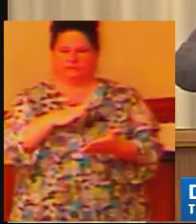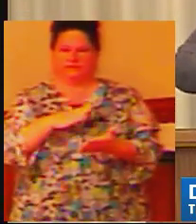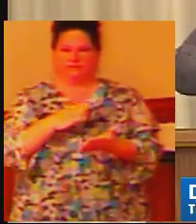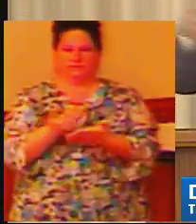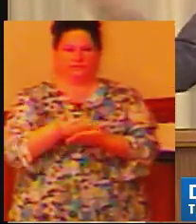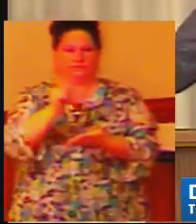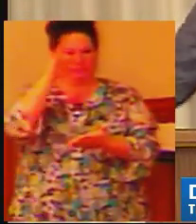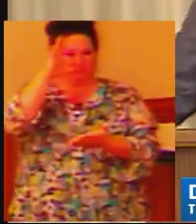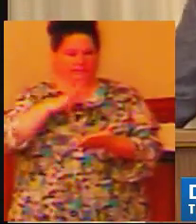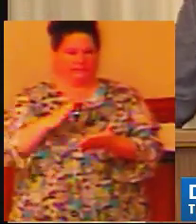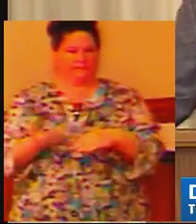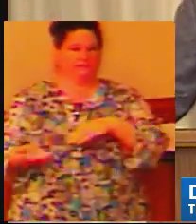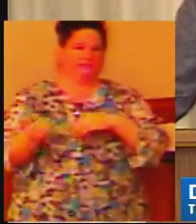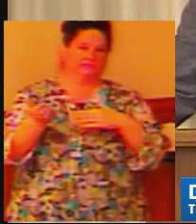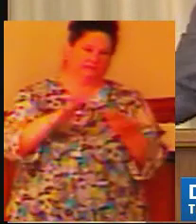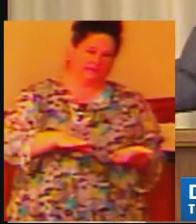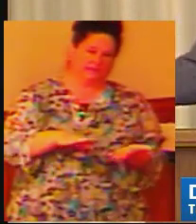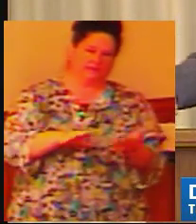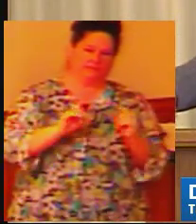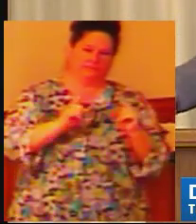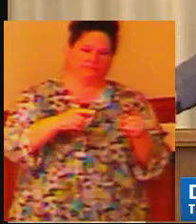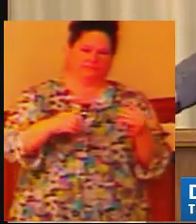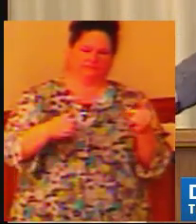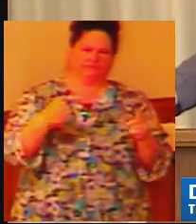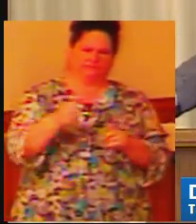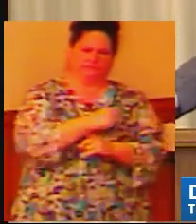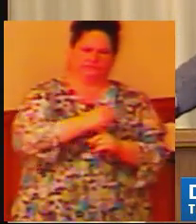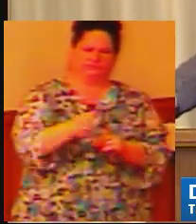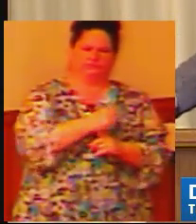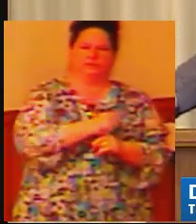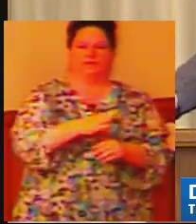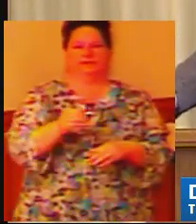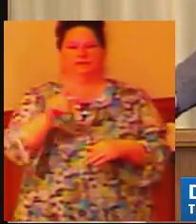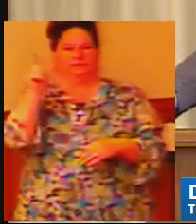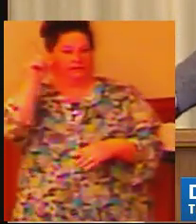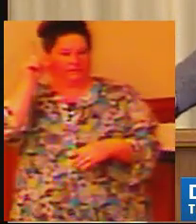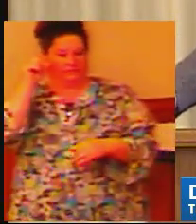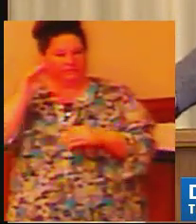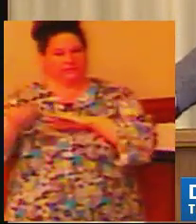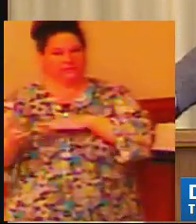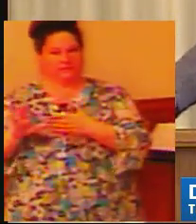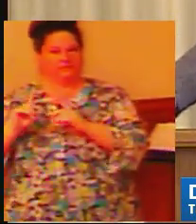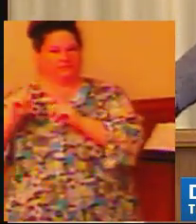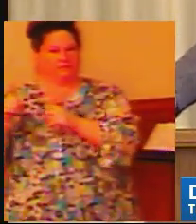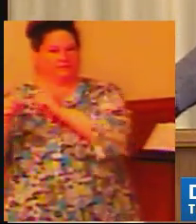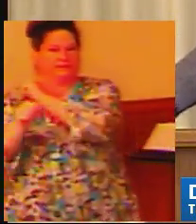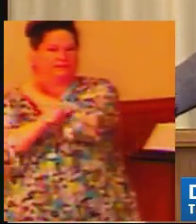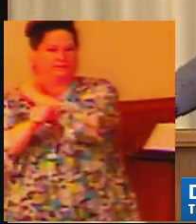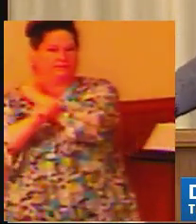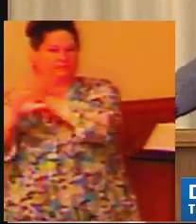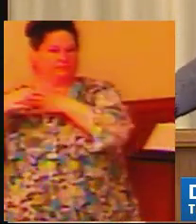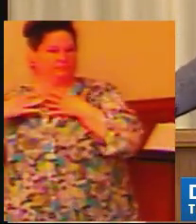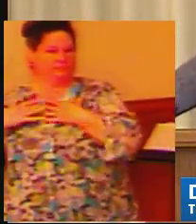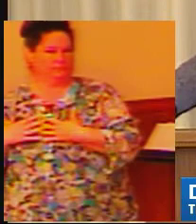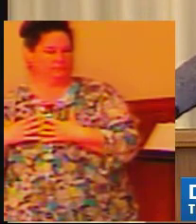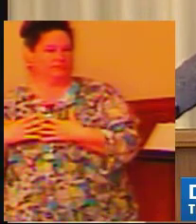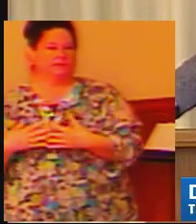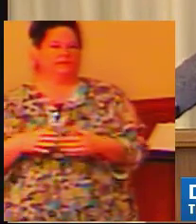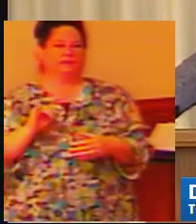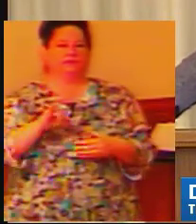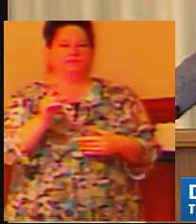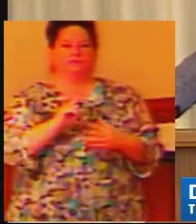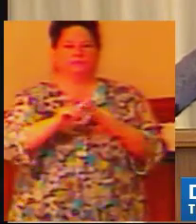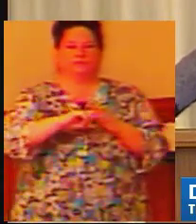died and went to torment, and Lazarus died and went to Abraham's bosom. And that's where we pick it up. And the rich